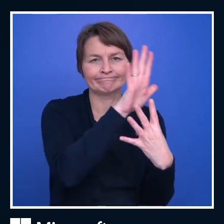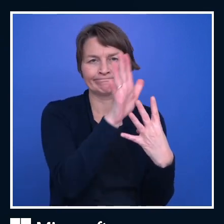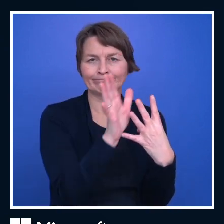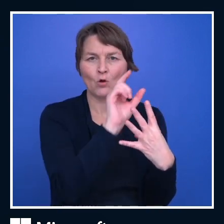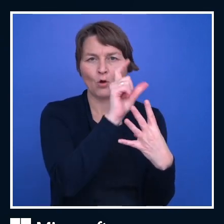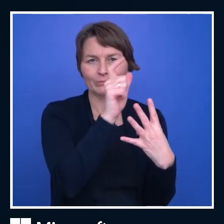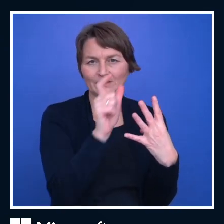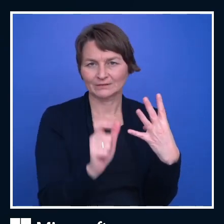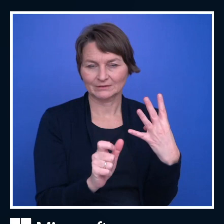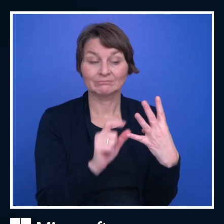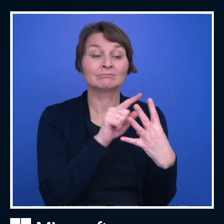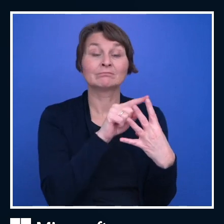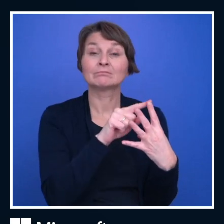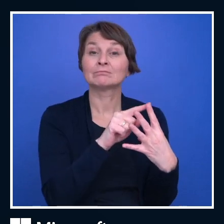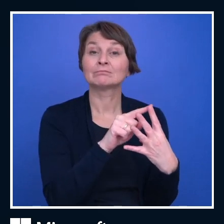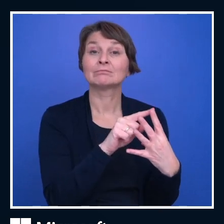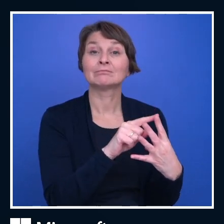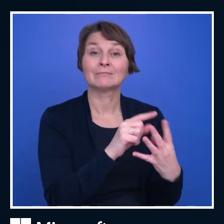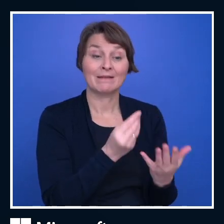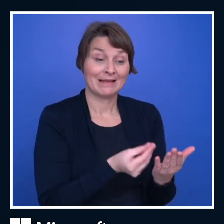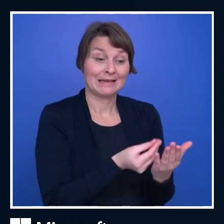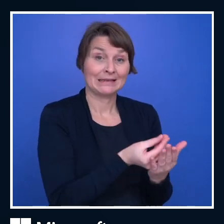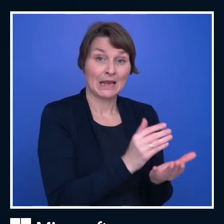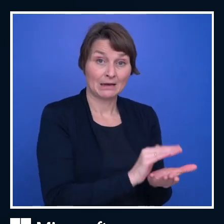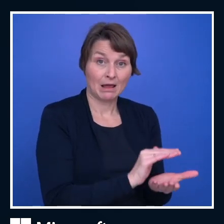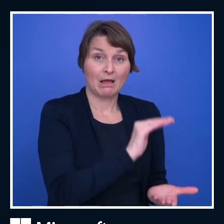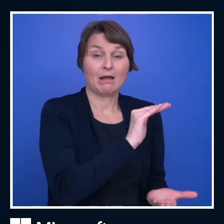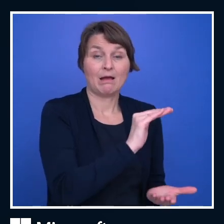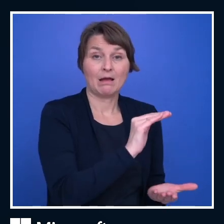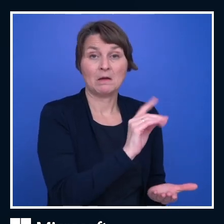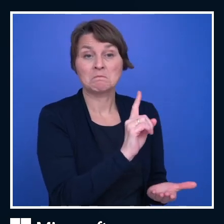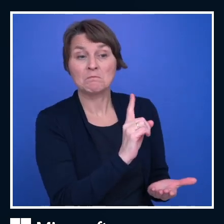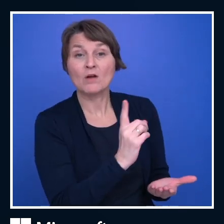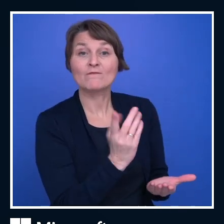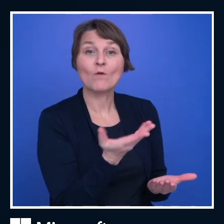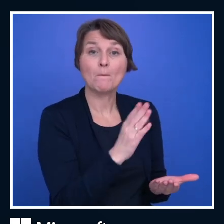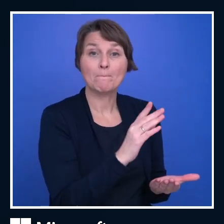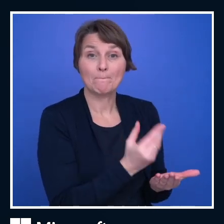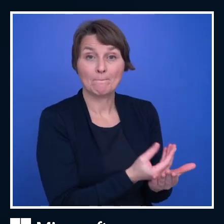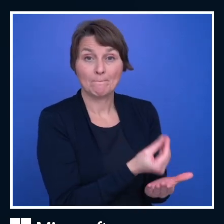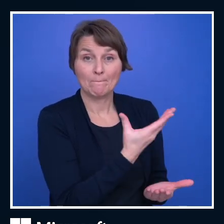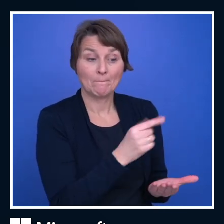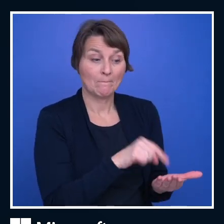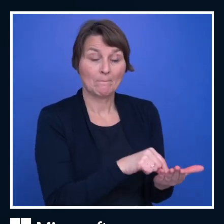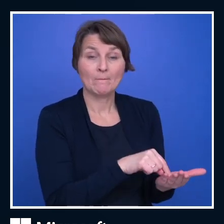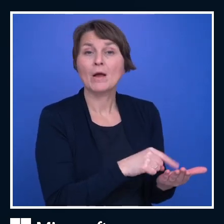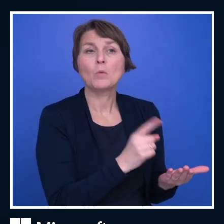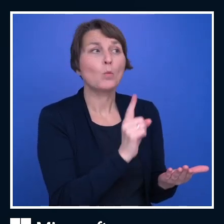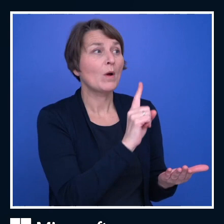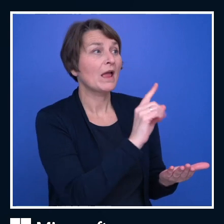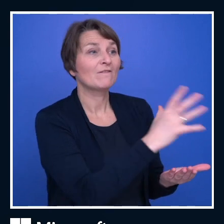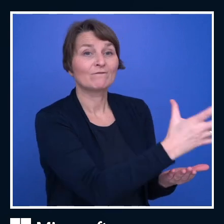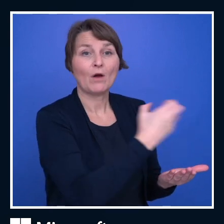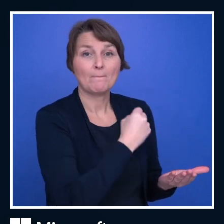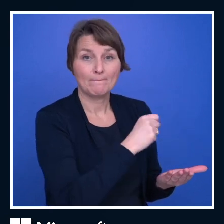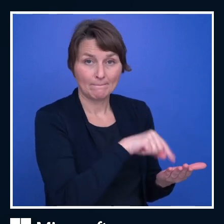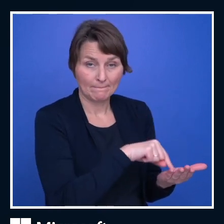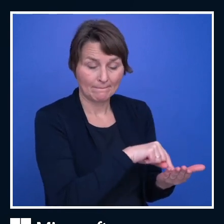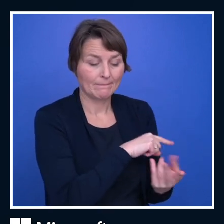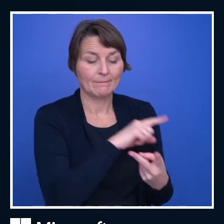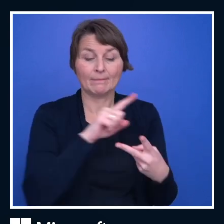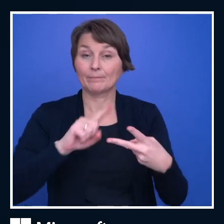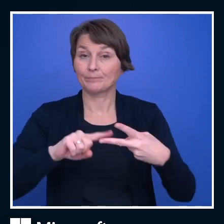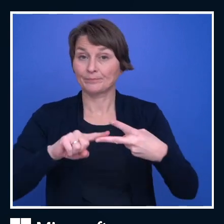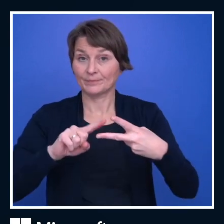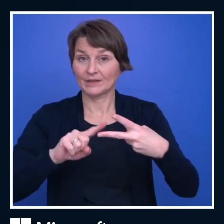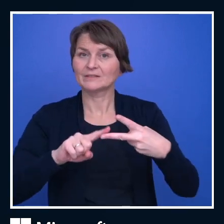data source, where you configure where you're going to get your data from. The second item is your skill